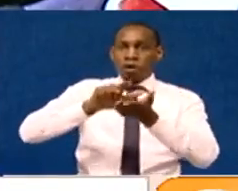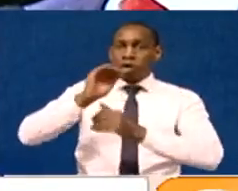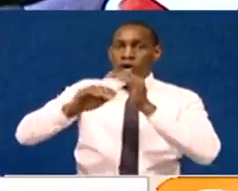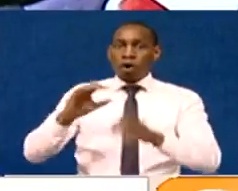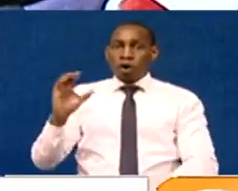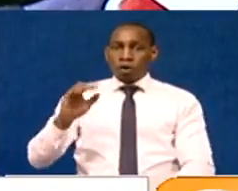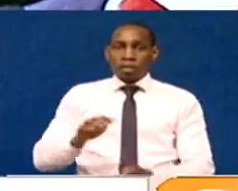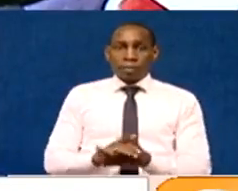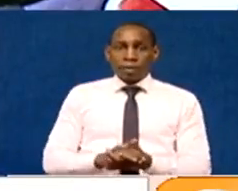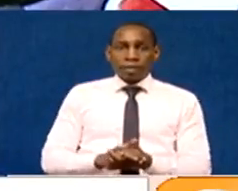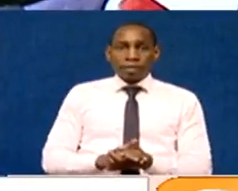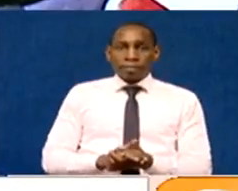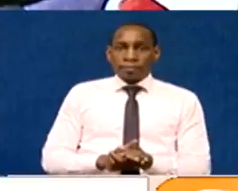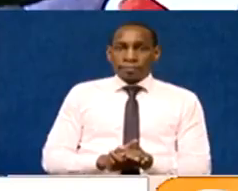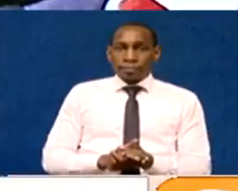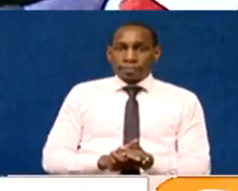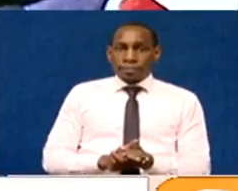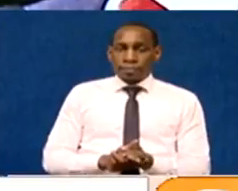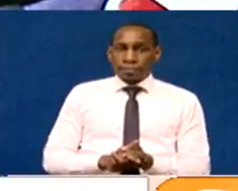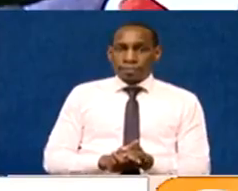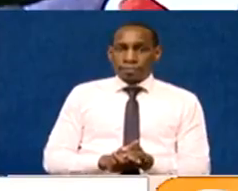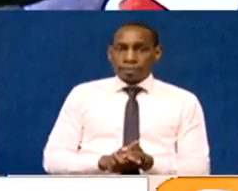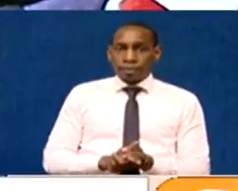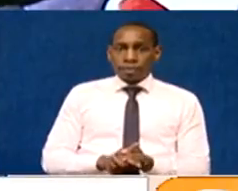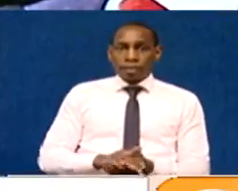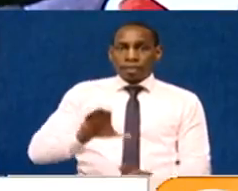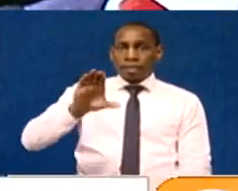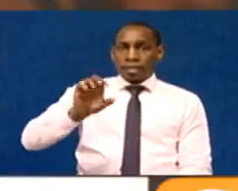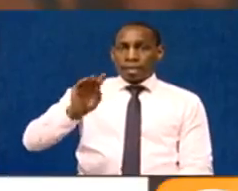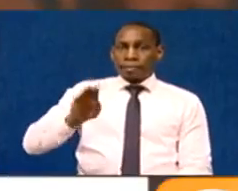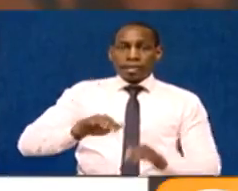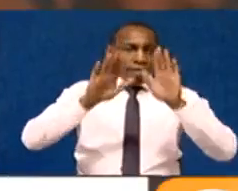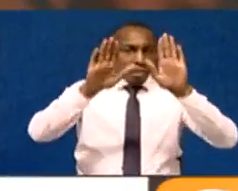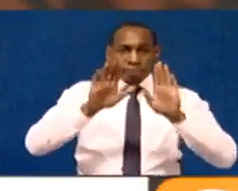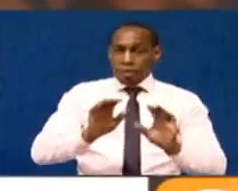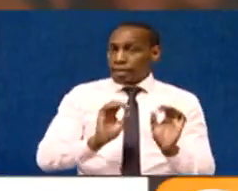customers in spite of the current freeze on the Credit Reference Bureau.